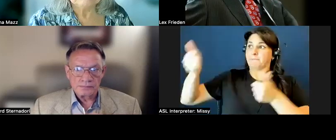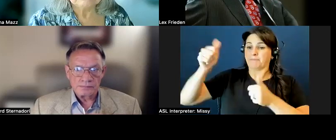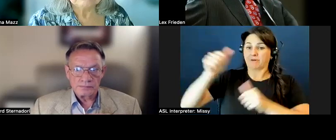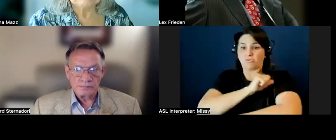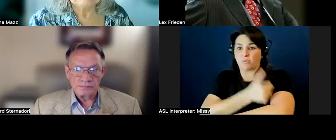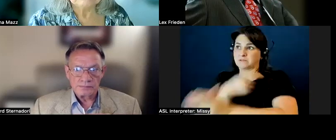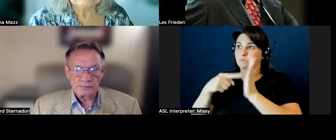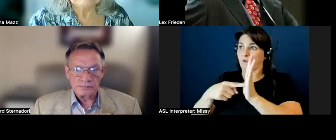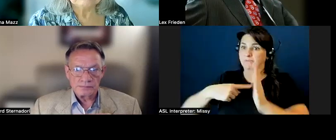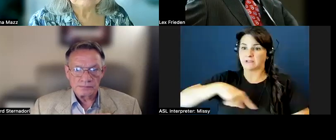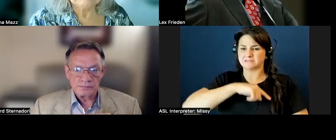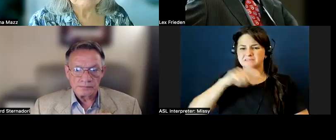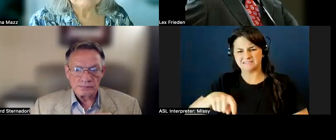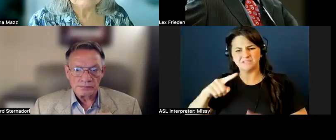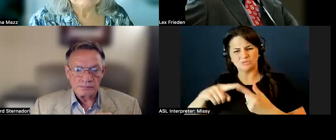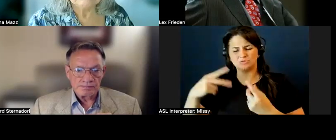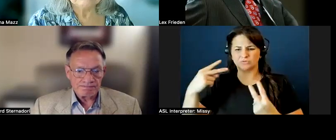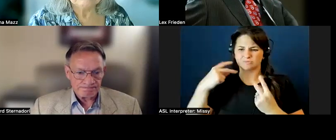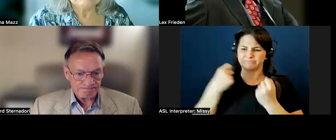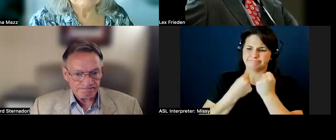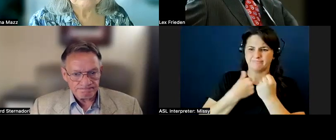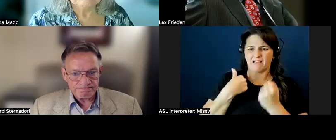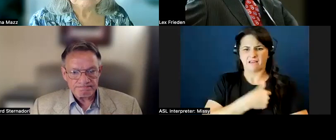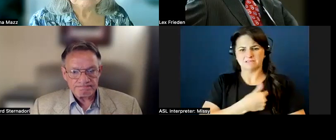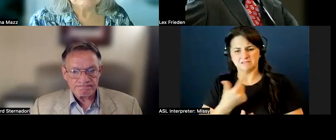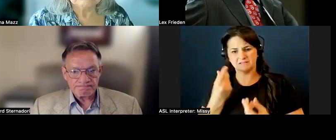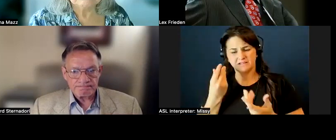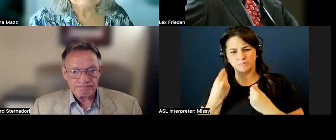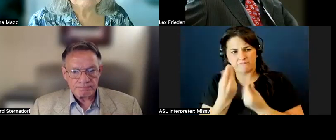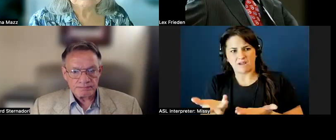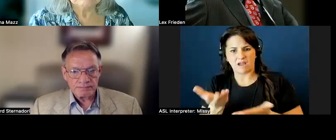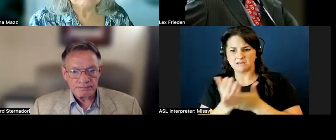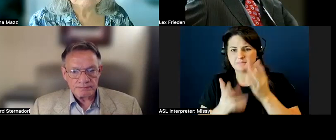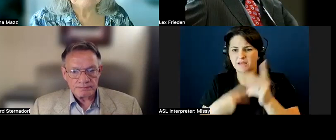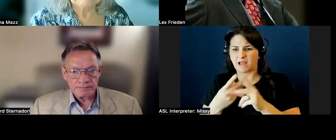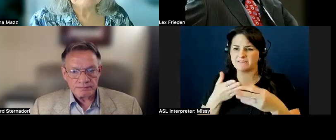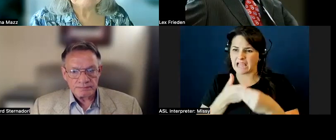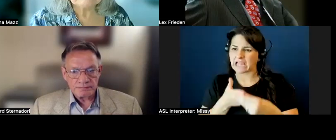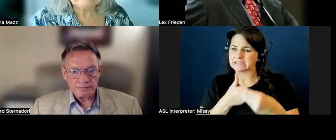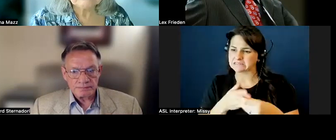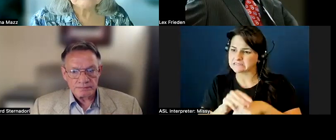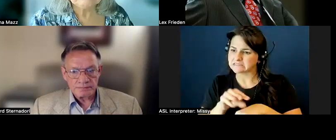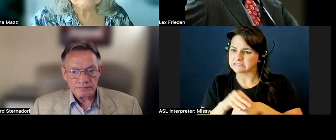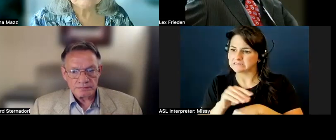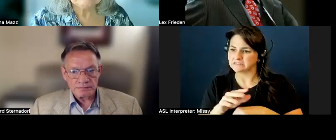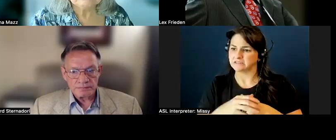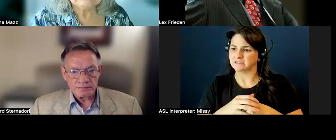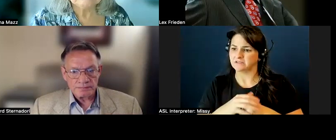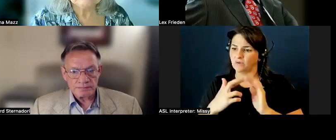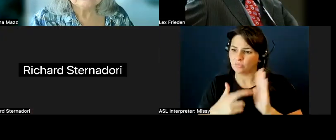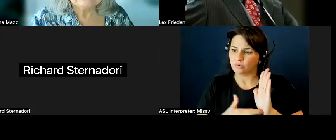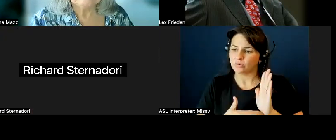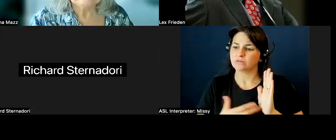us to look after us and provide some kinds of guidance in the rules.